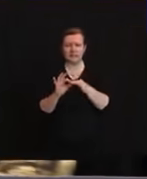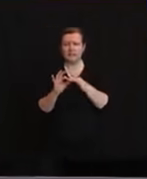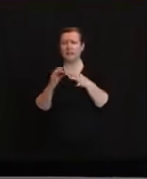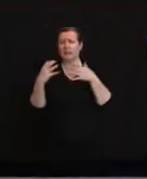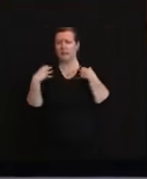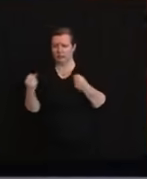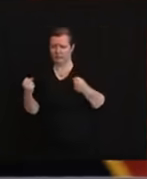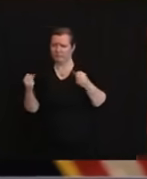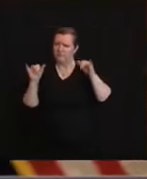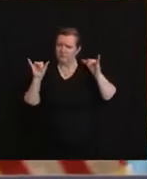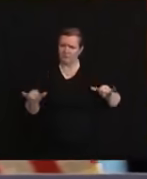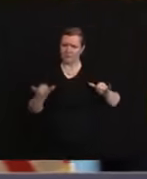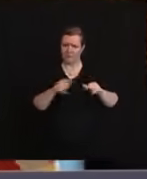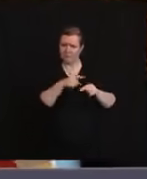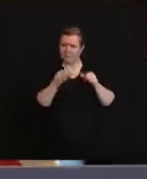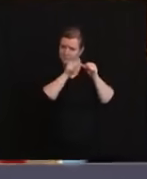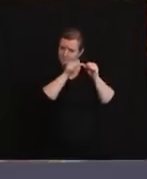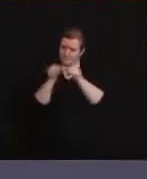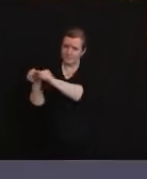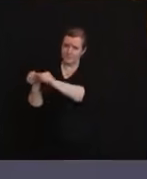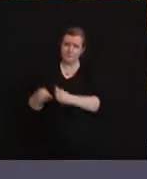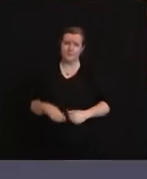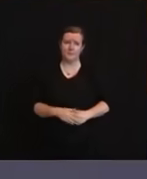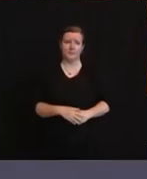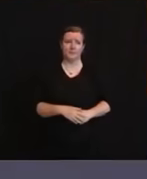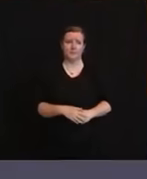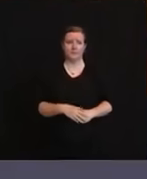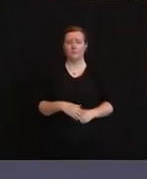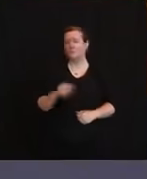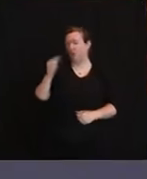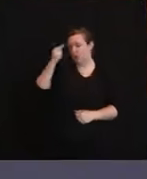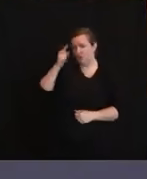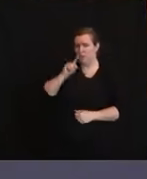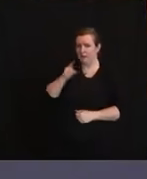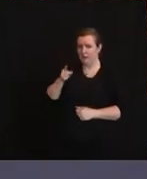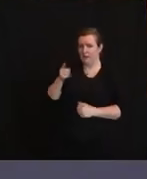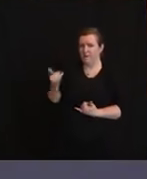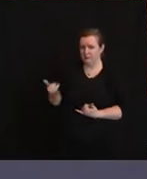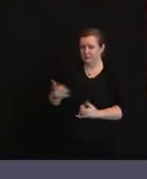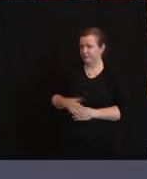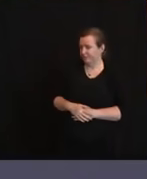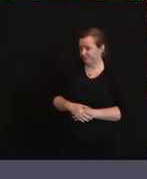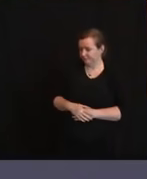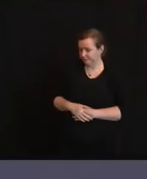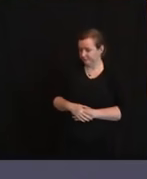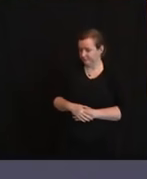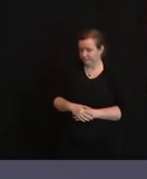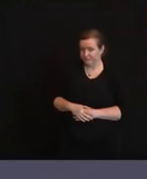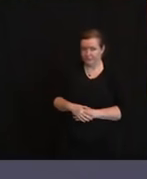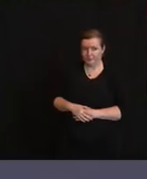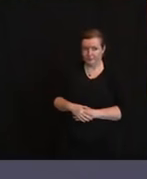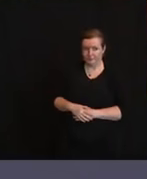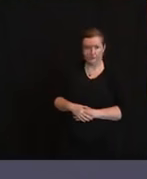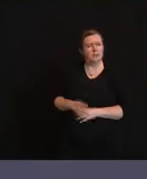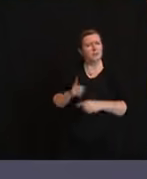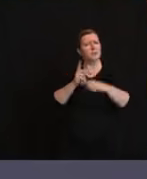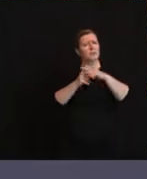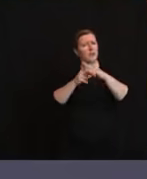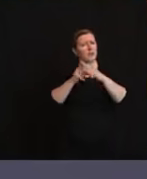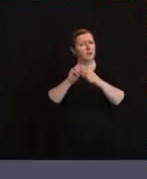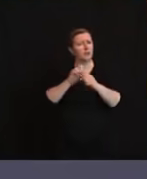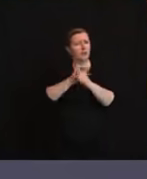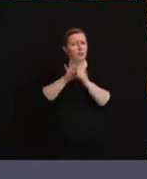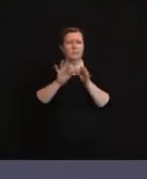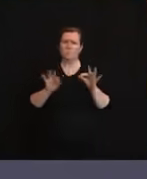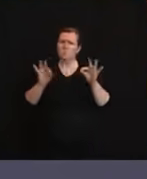everything. A couple of items on follow-up, and Christina may want to come in on this as well. The positivity rate is an important number that we look at,